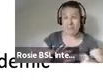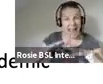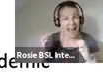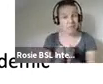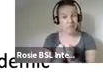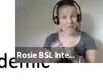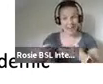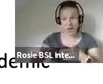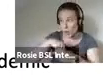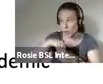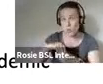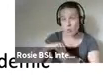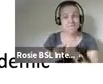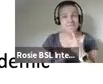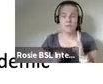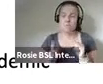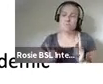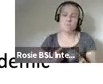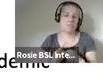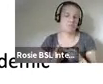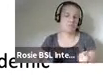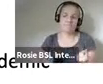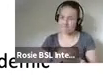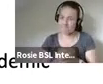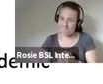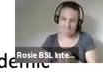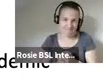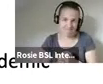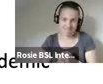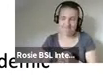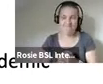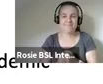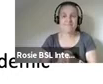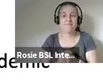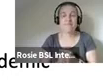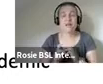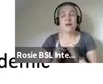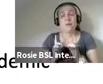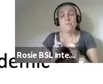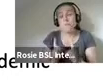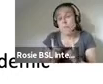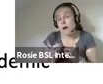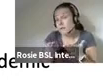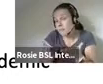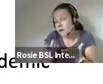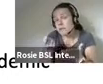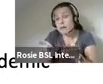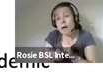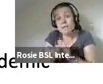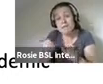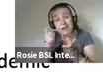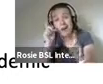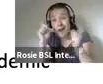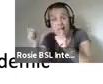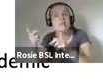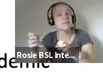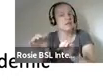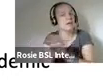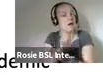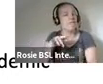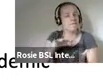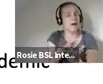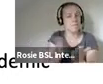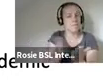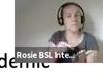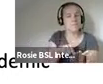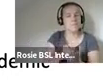inclusive early childhood settings and transitions should look like, but we offer some skills and ideas. So one of the